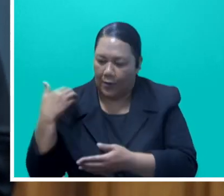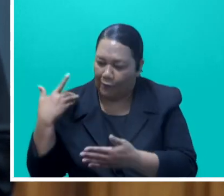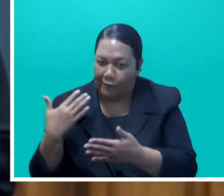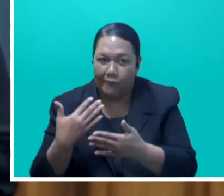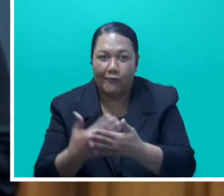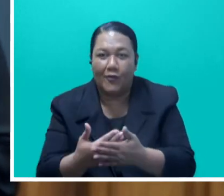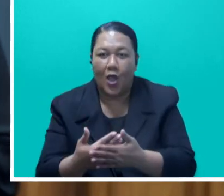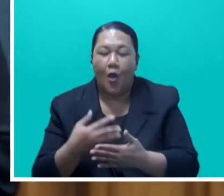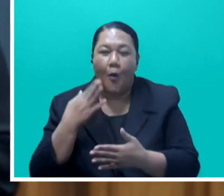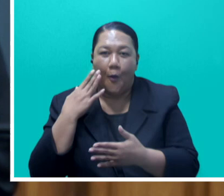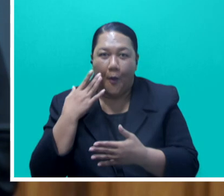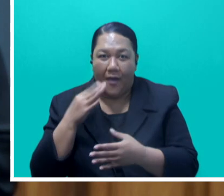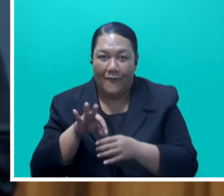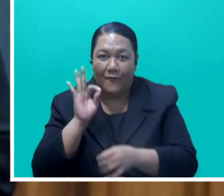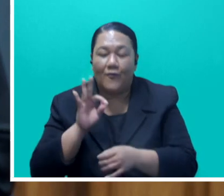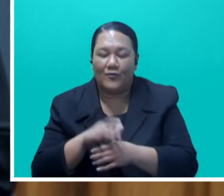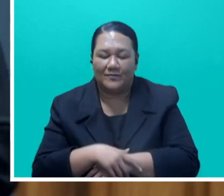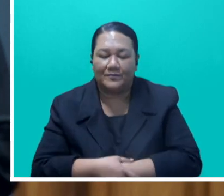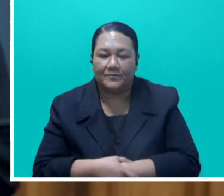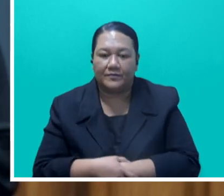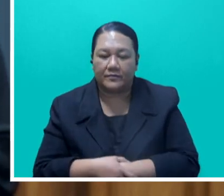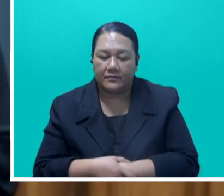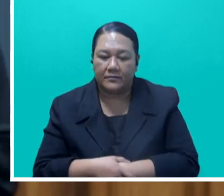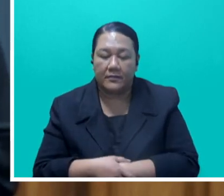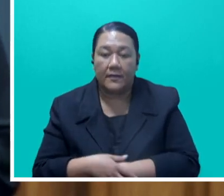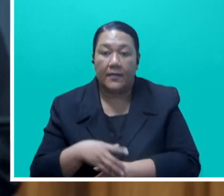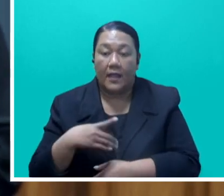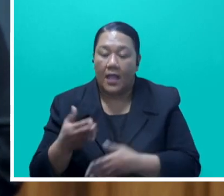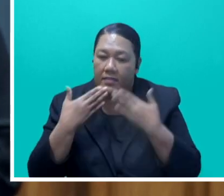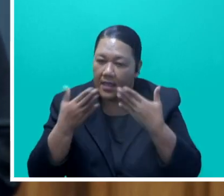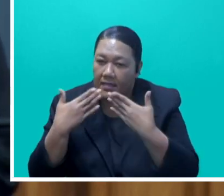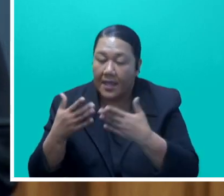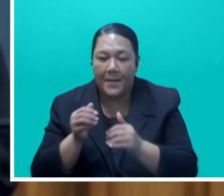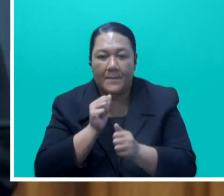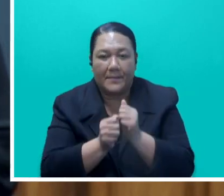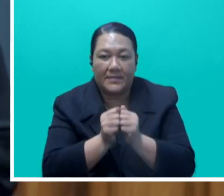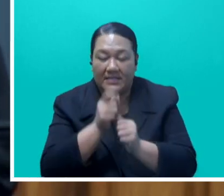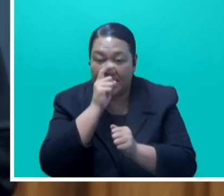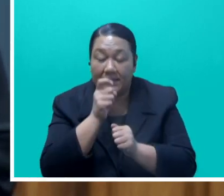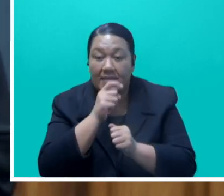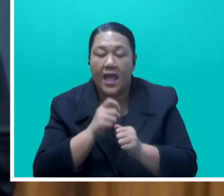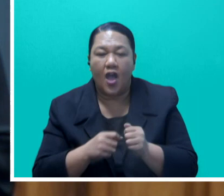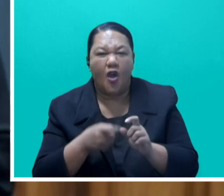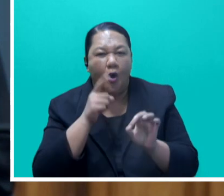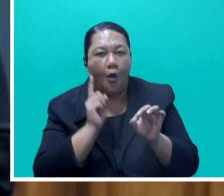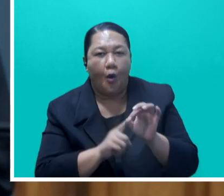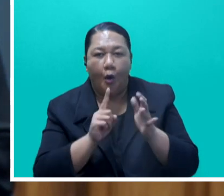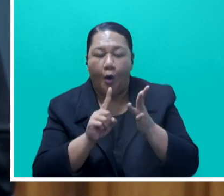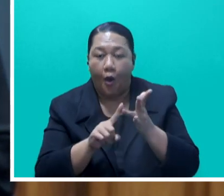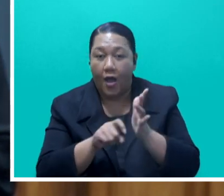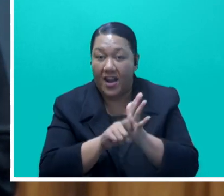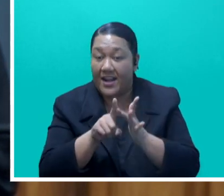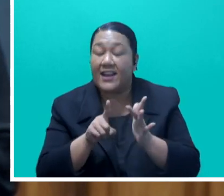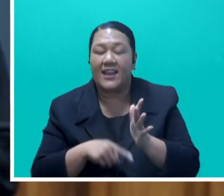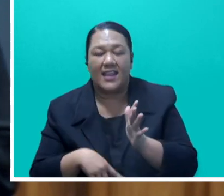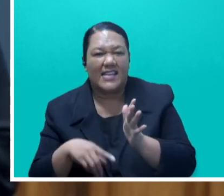trail. I thank them sincerely. My siblings, Goli, Vangi, Tuti, Sarah, Paula, and